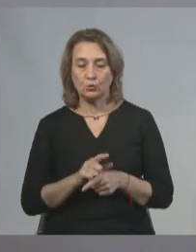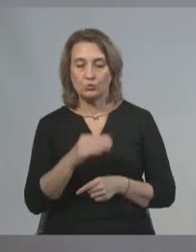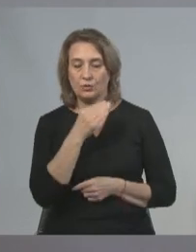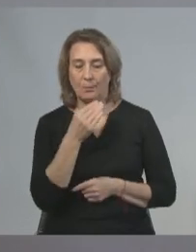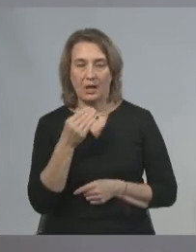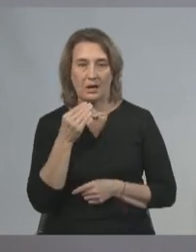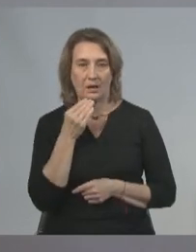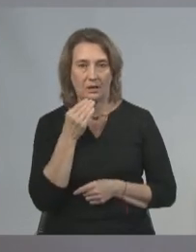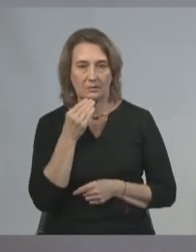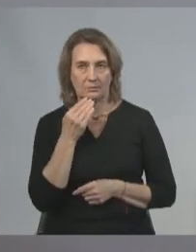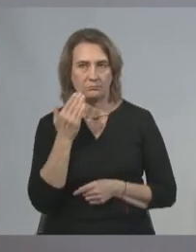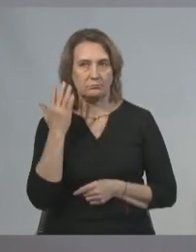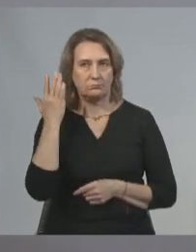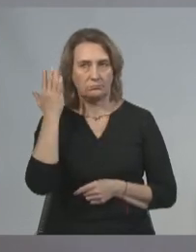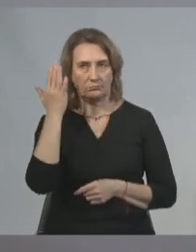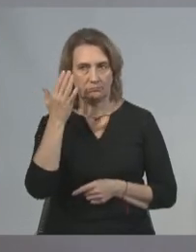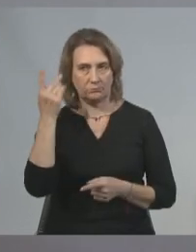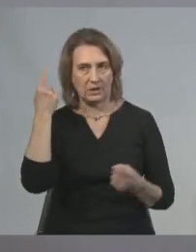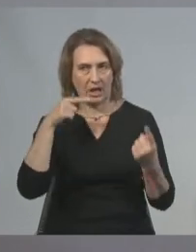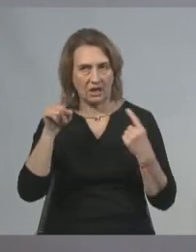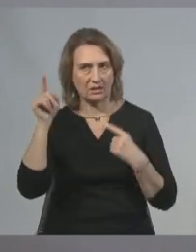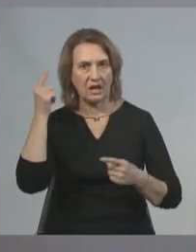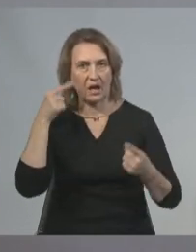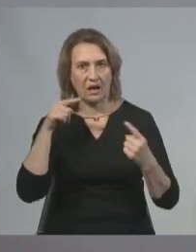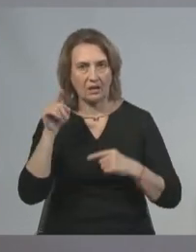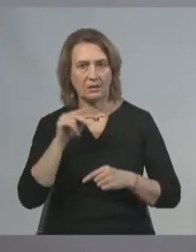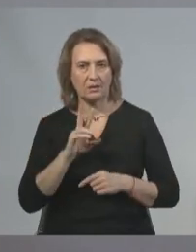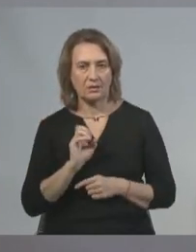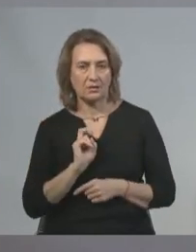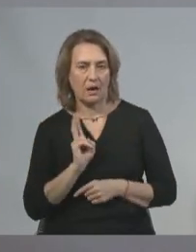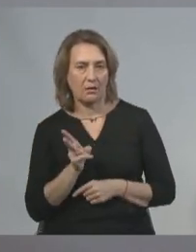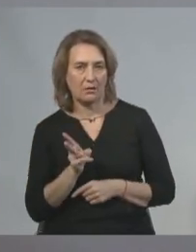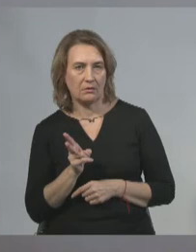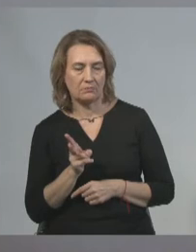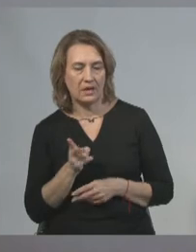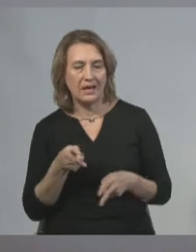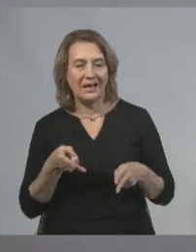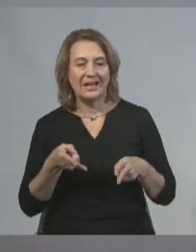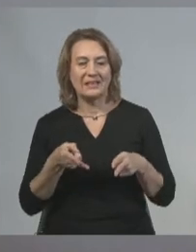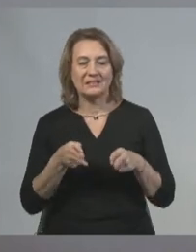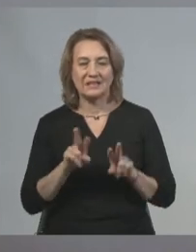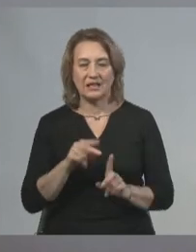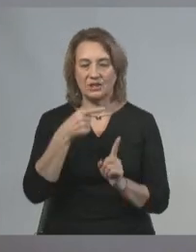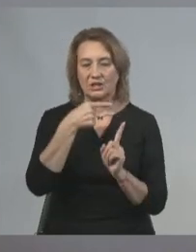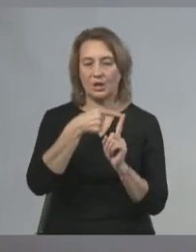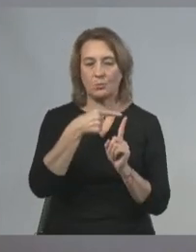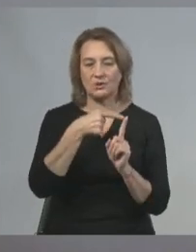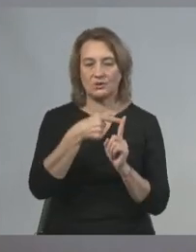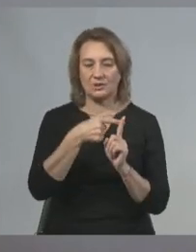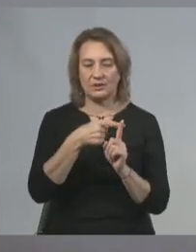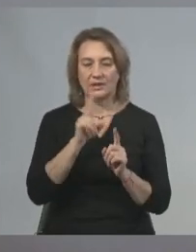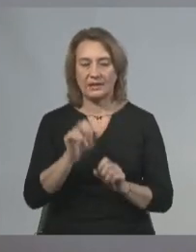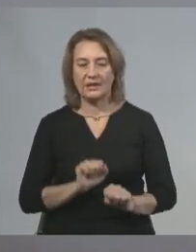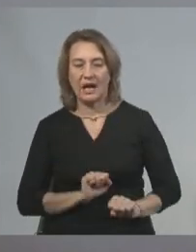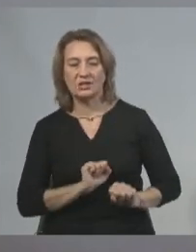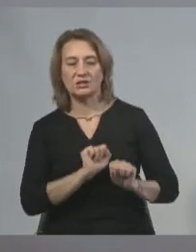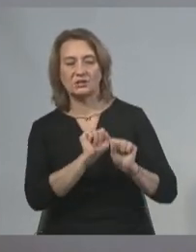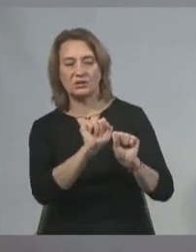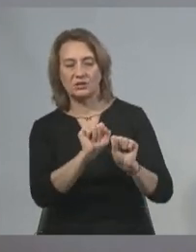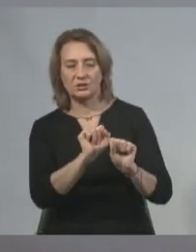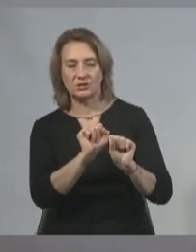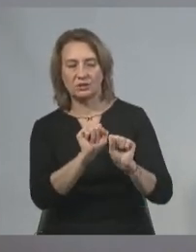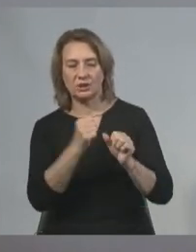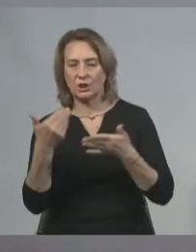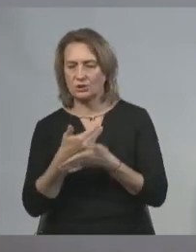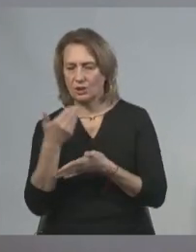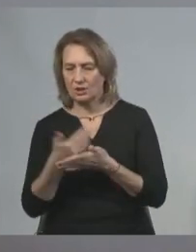ideas how to uh stay on the positive side how to protect your source how to check your resources we need